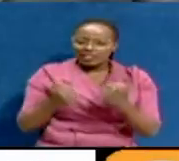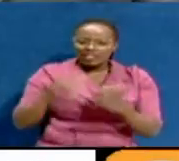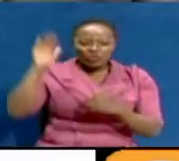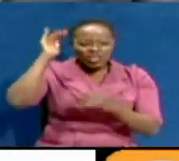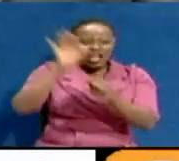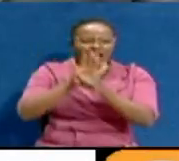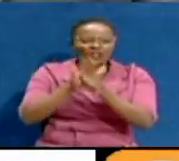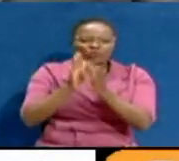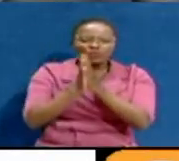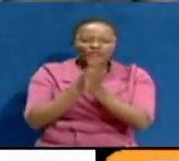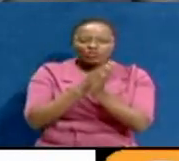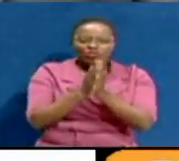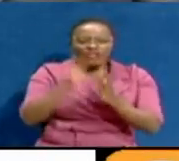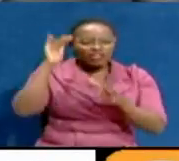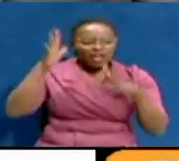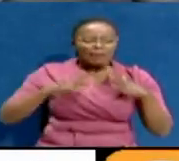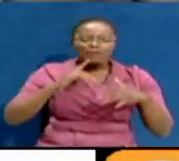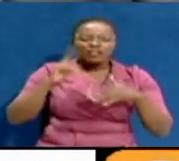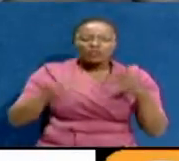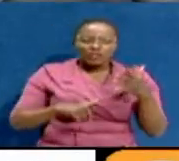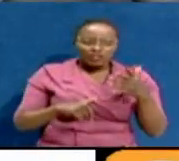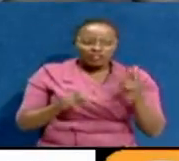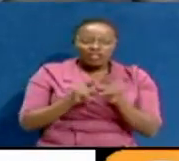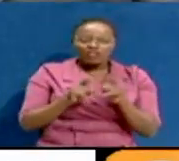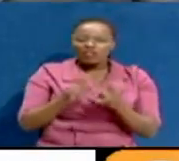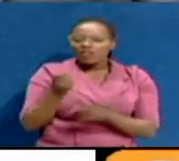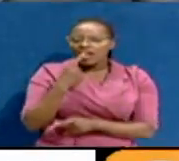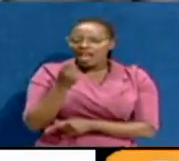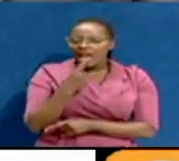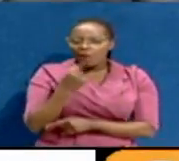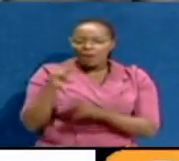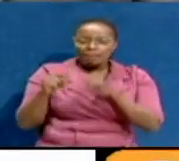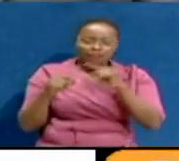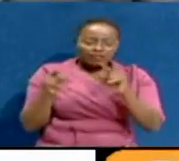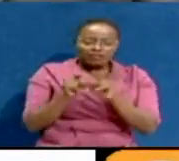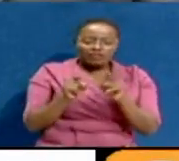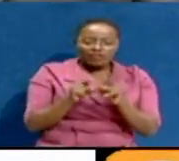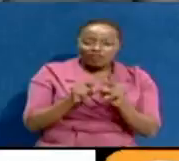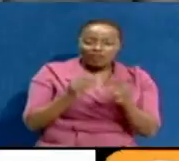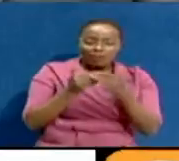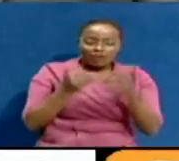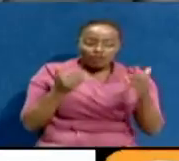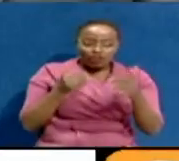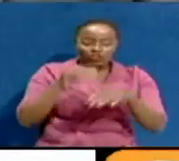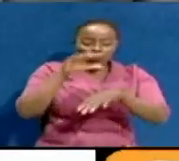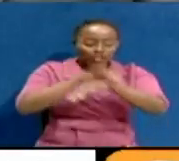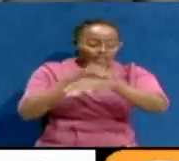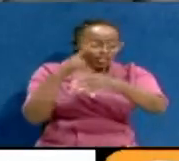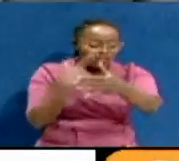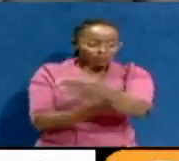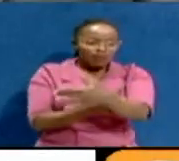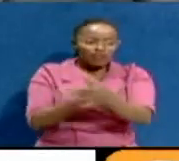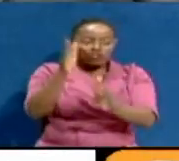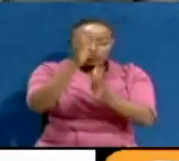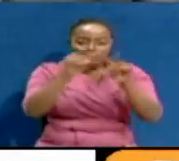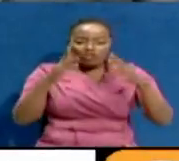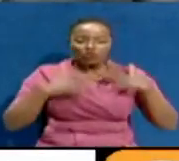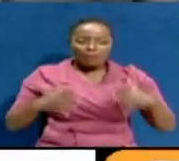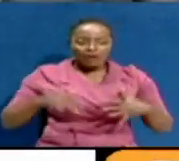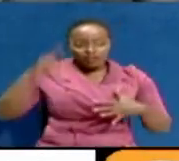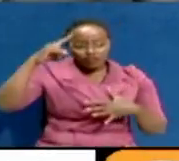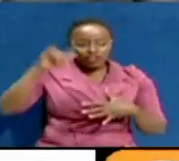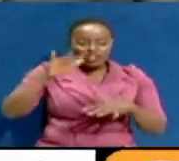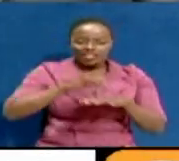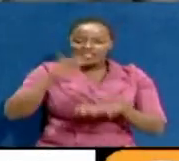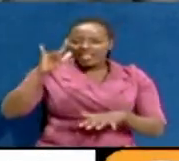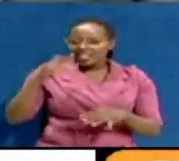hear a lot of stories, Dr. You hear stories of people saying, take a paracetamol and an antihistamine before you get vaccinated to prepare your body for those